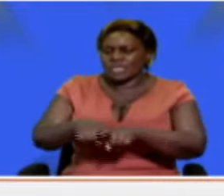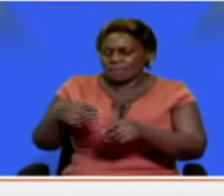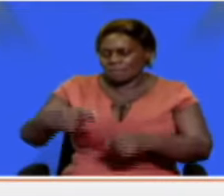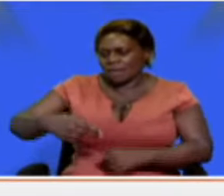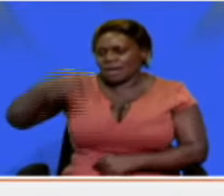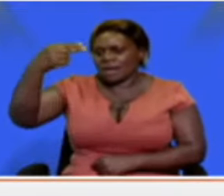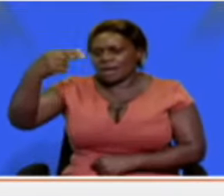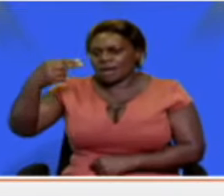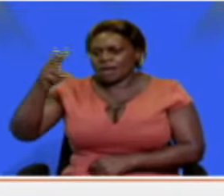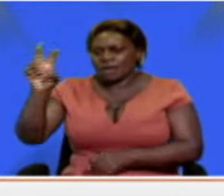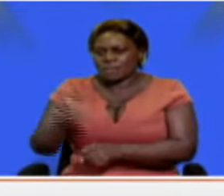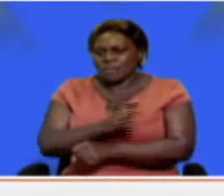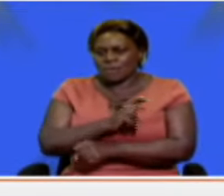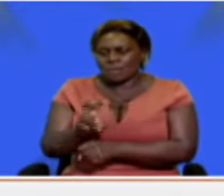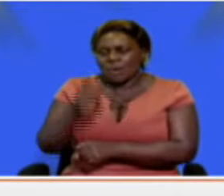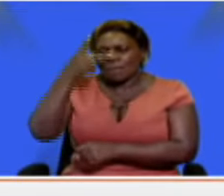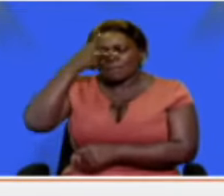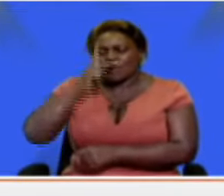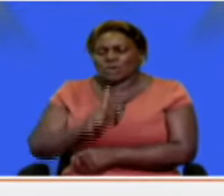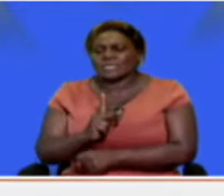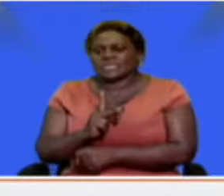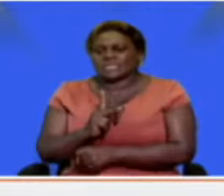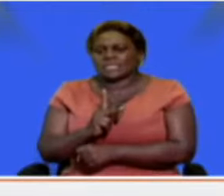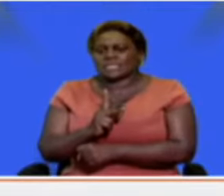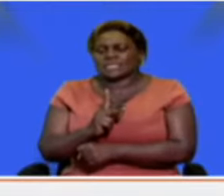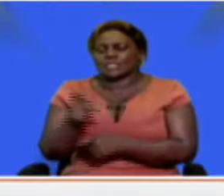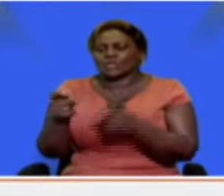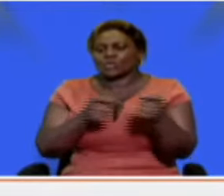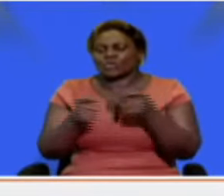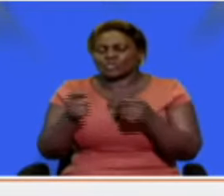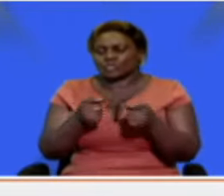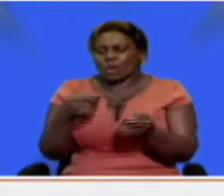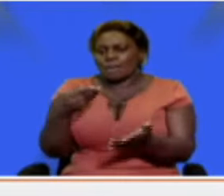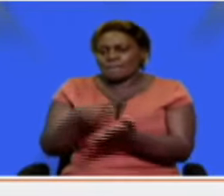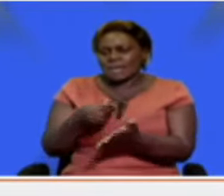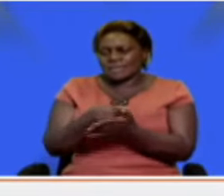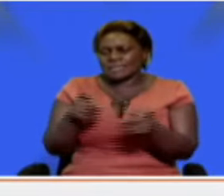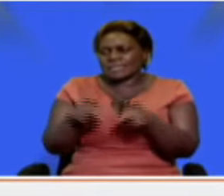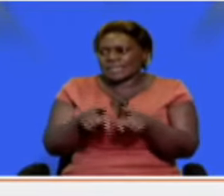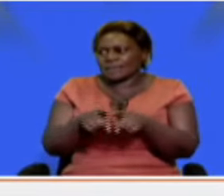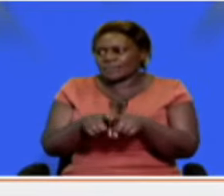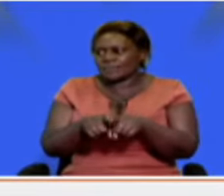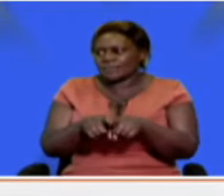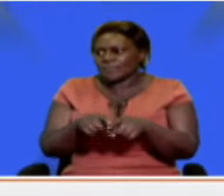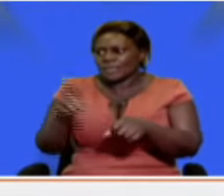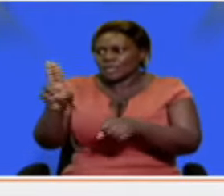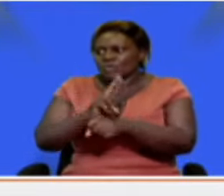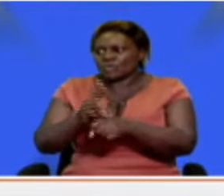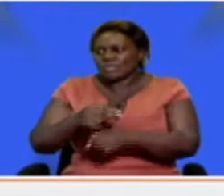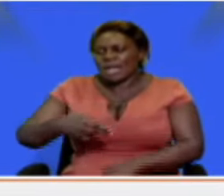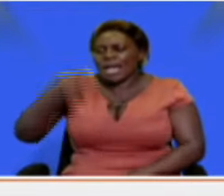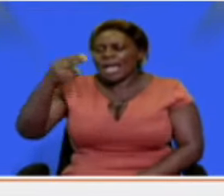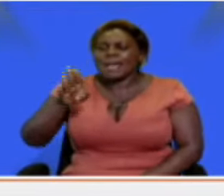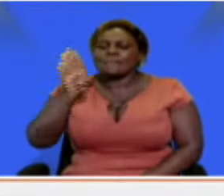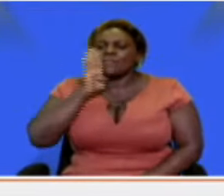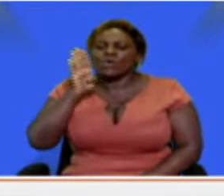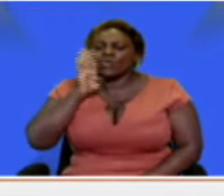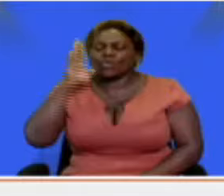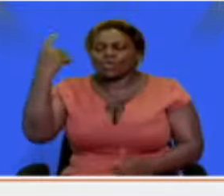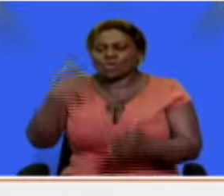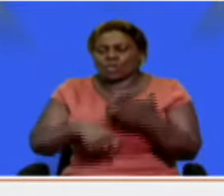inflations. Monetary policy response aimed to curb inflationary pressures, albeit at the expense of high borrowing